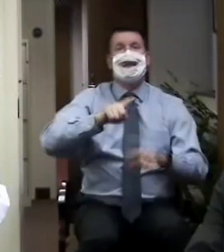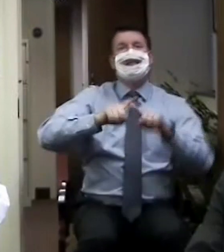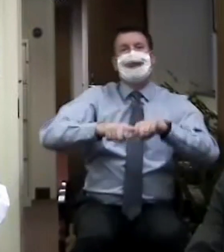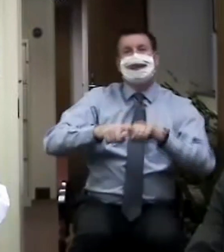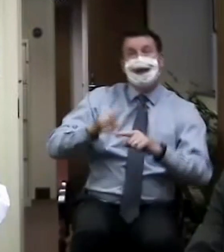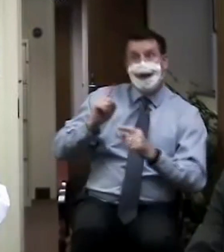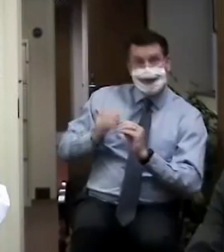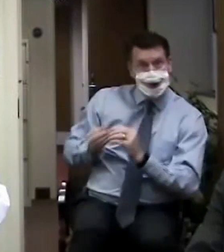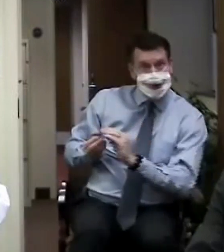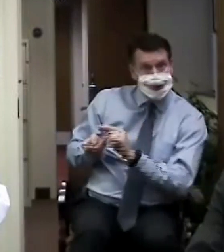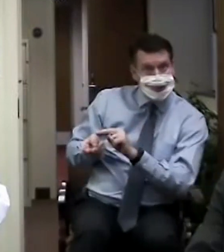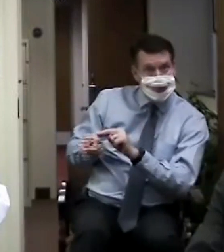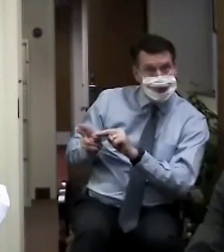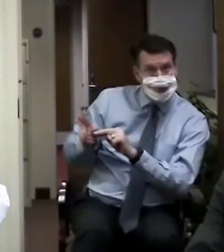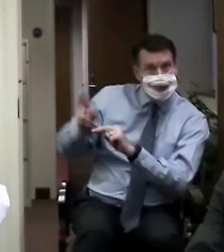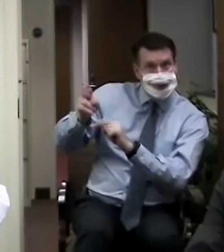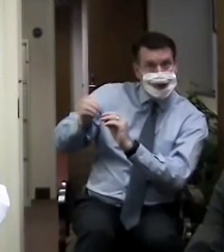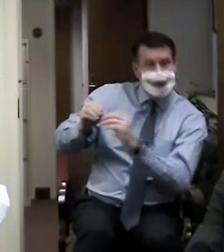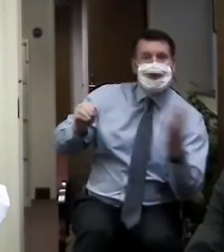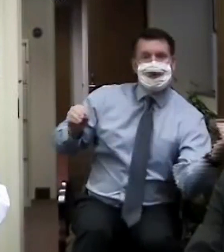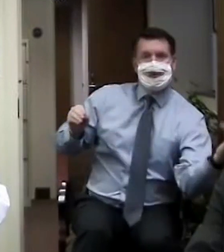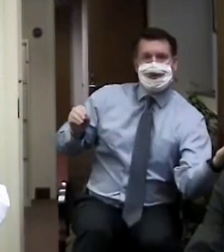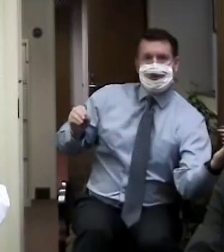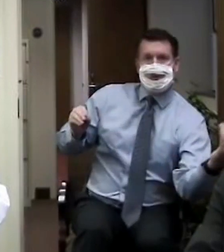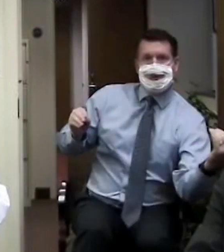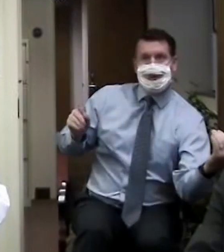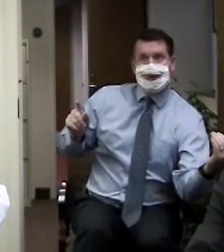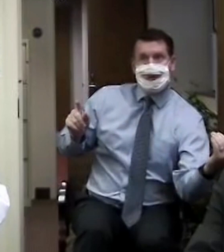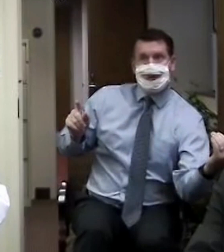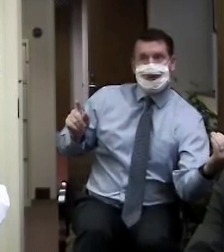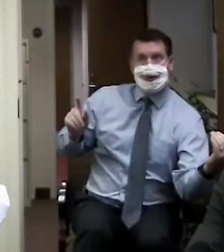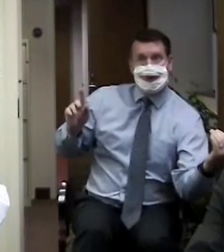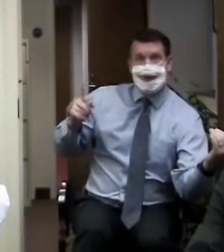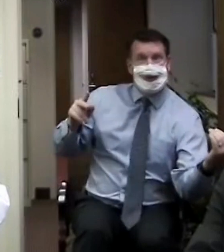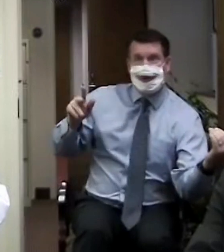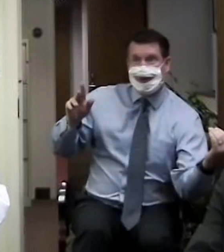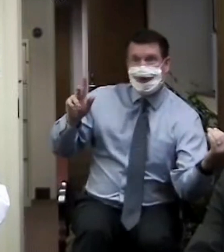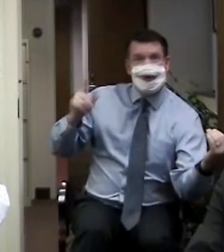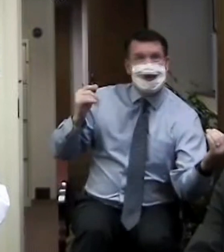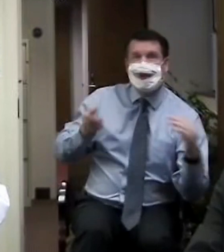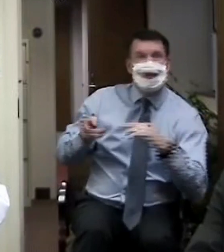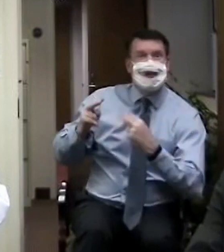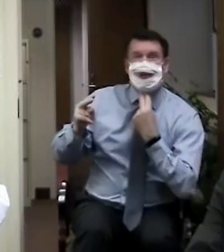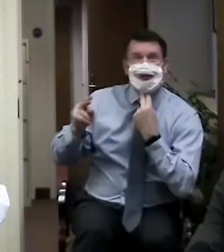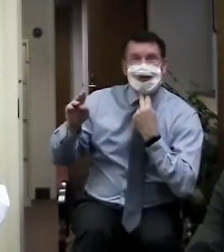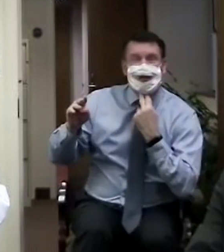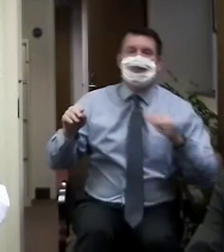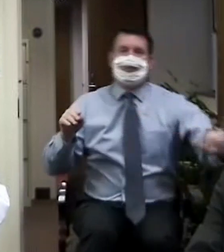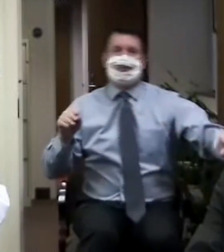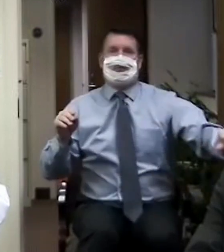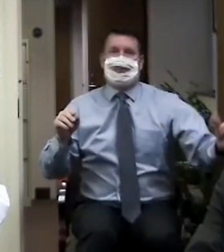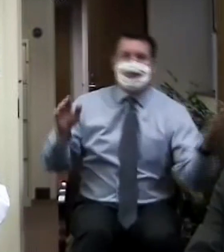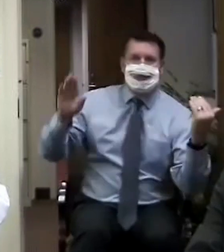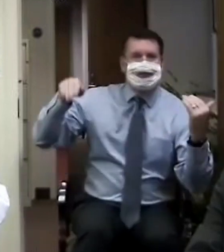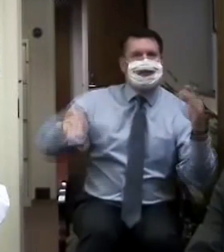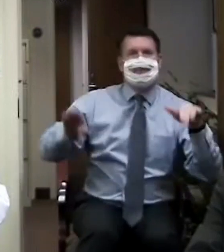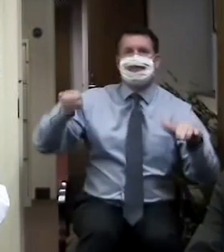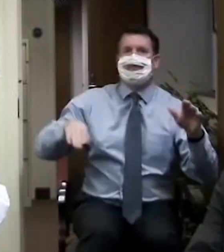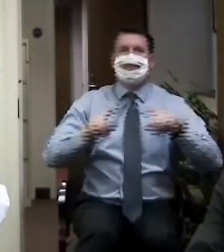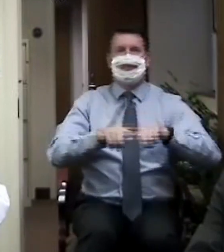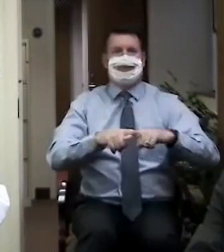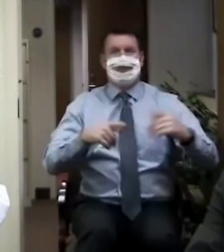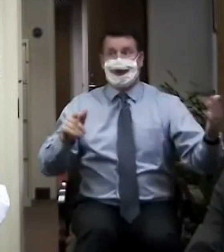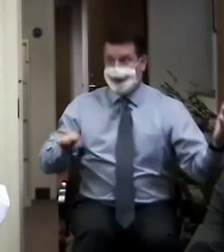were to come back into our community and there were fluctuation in service, partial furloughs allow us really to have